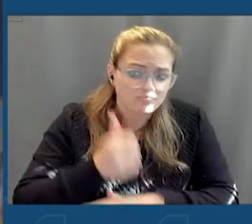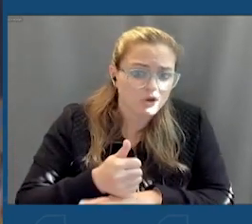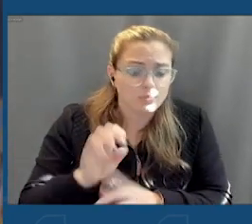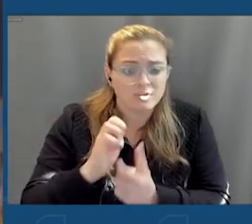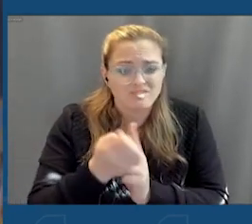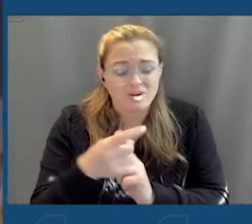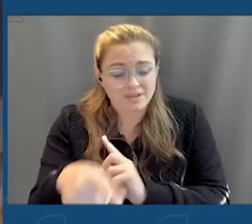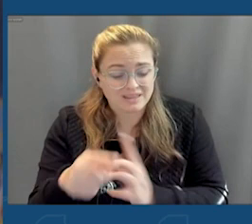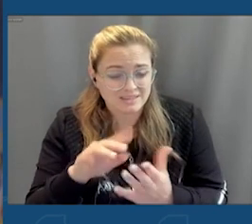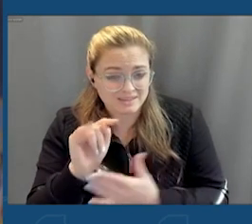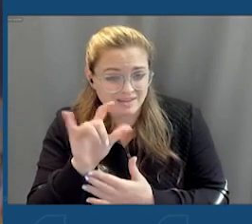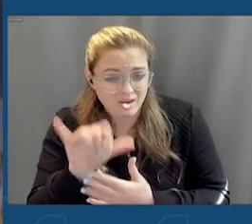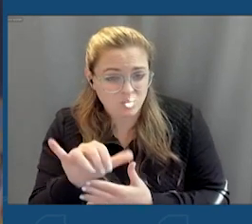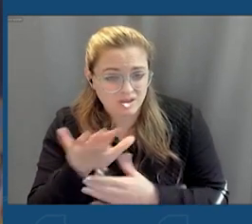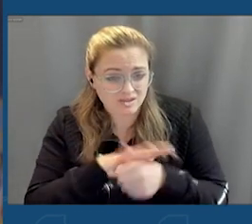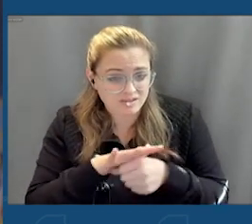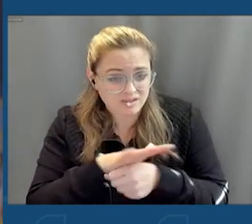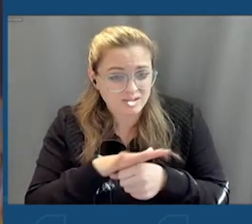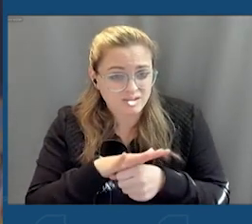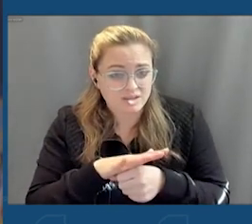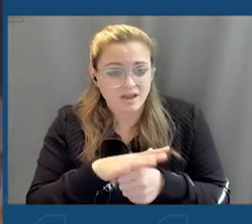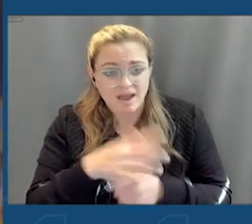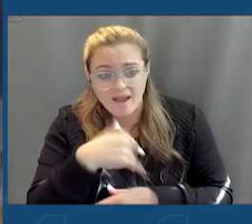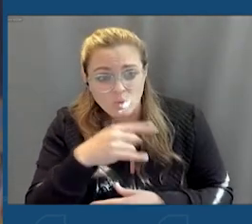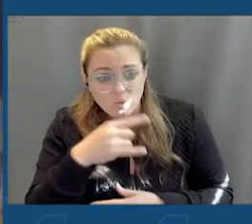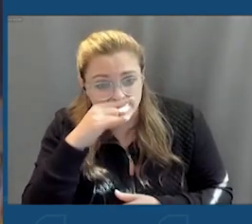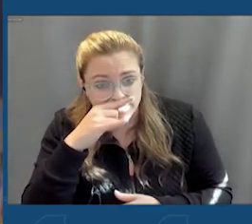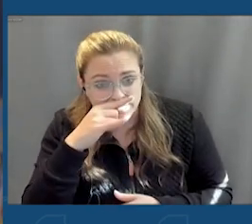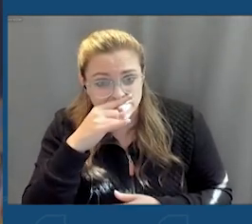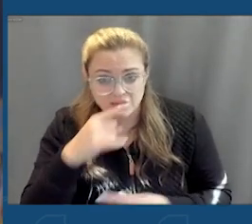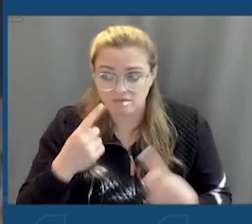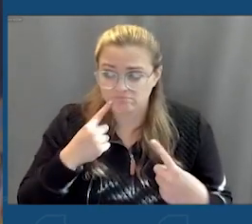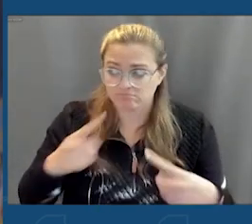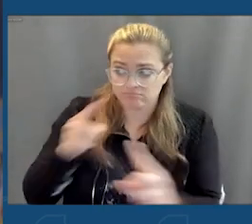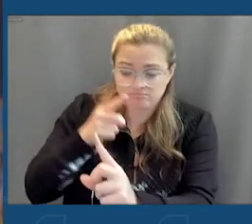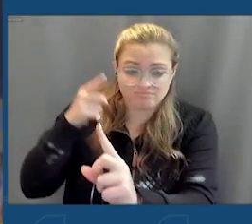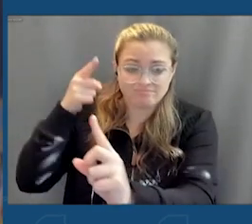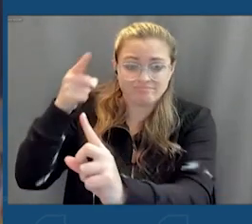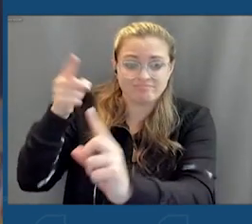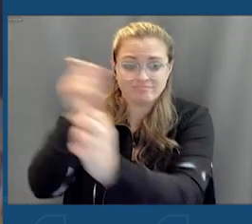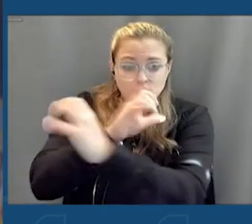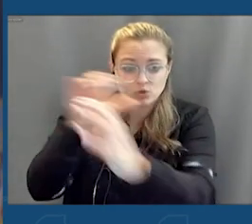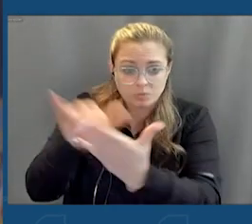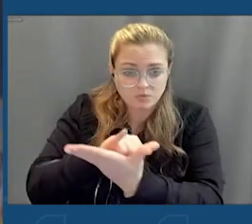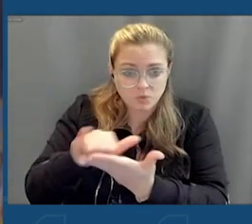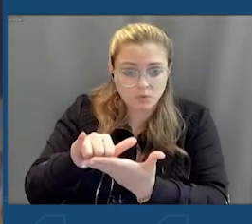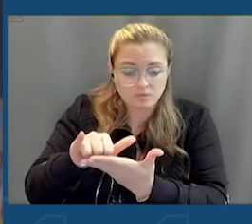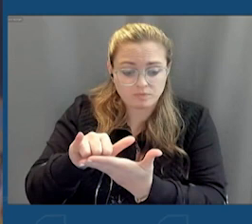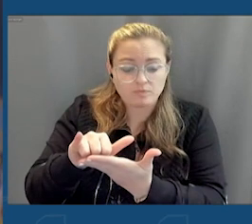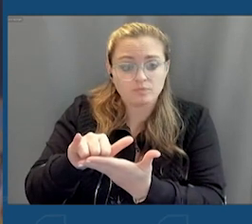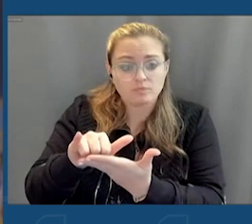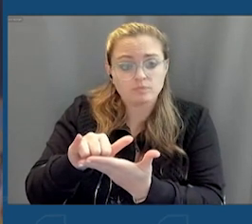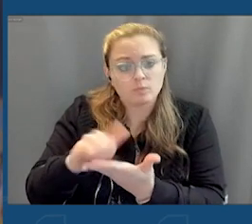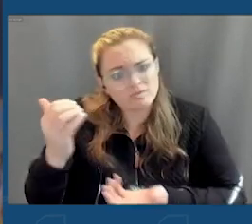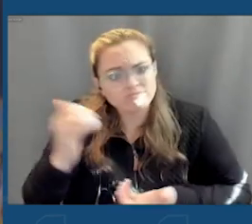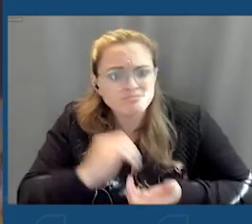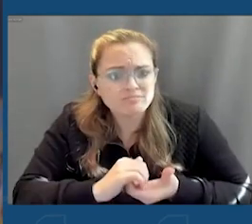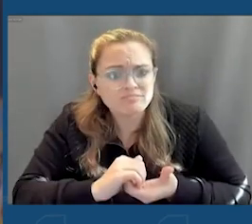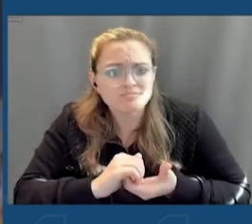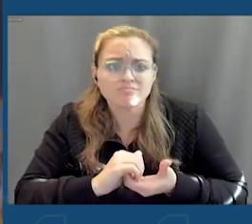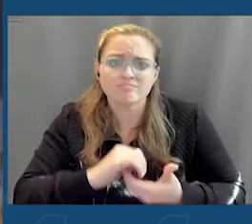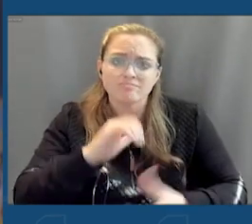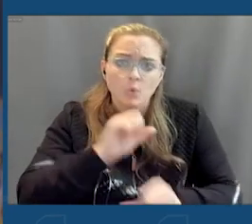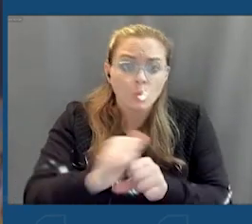county where our kids can achieve that New York dream. We've worked arm in arm. We've worked through our budgets to